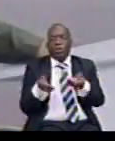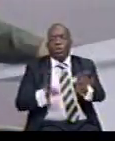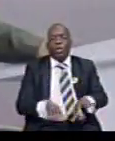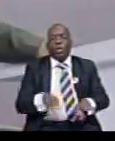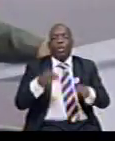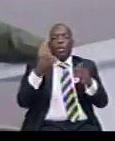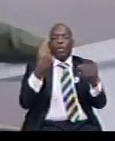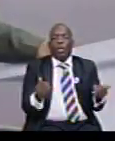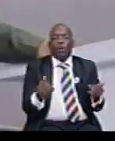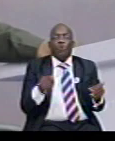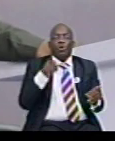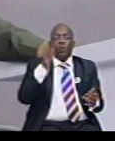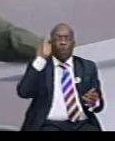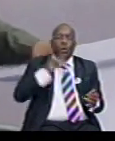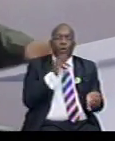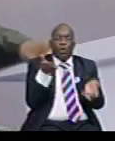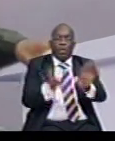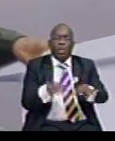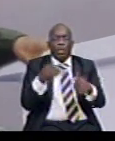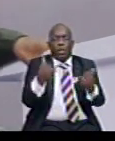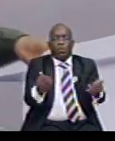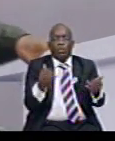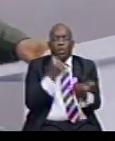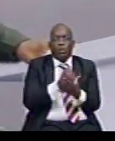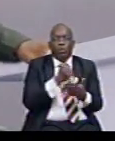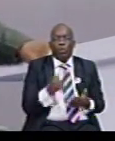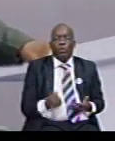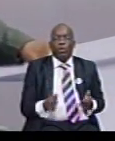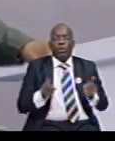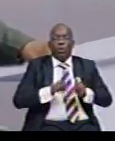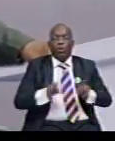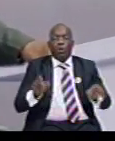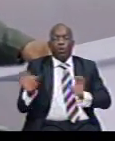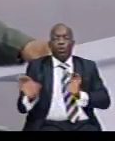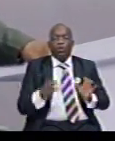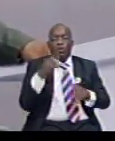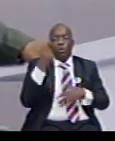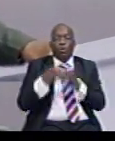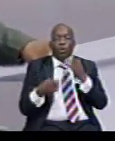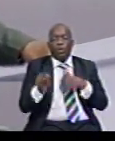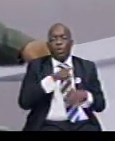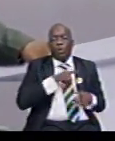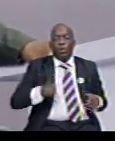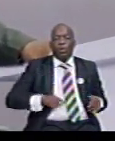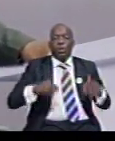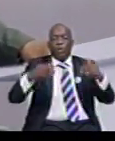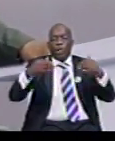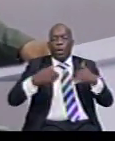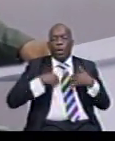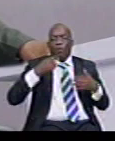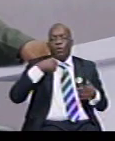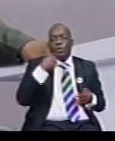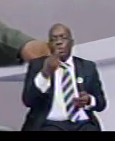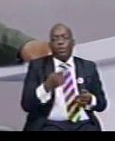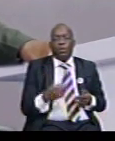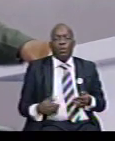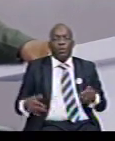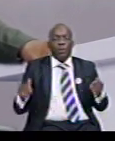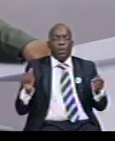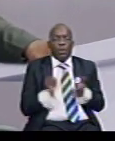die at this time. But do what the Lord had said. That